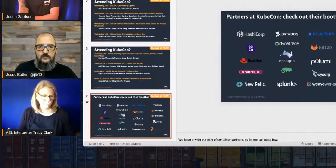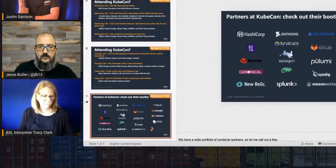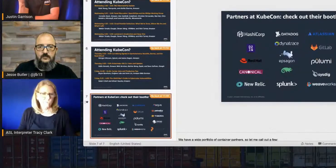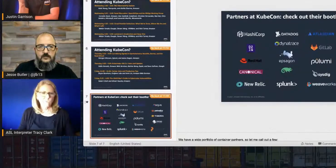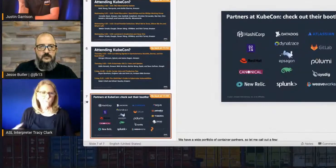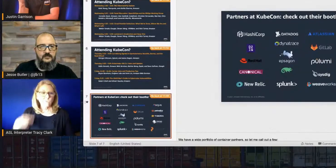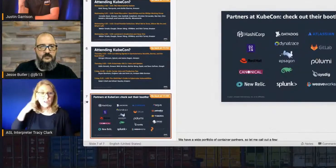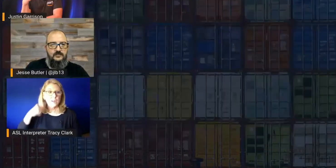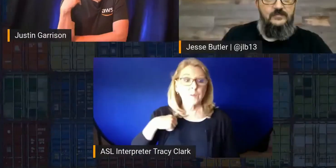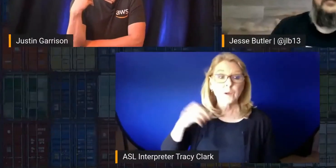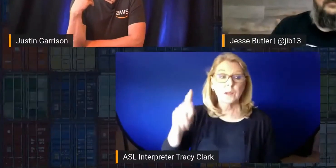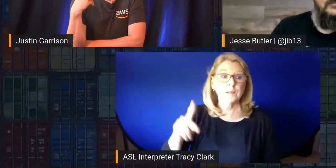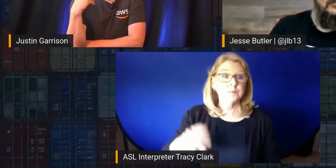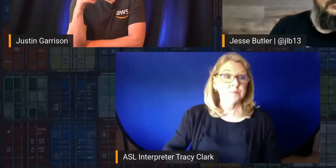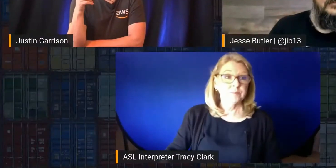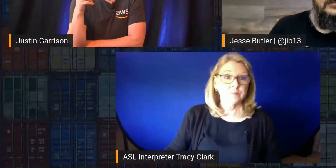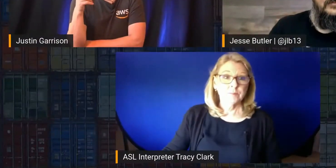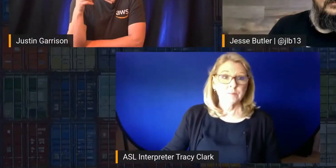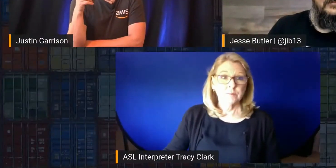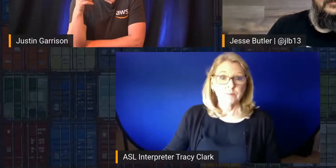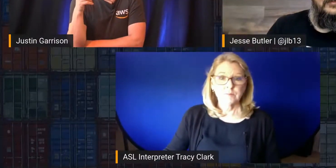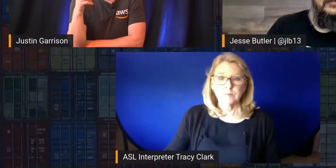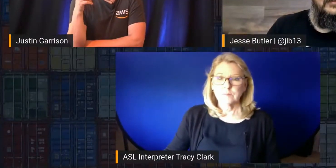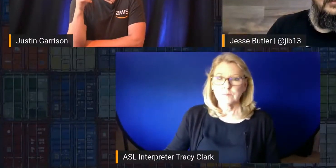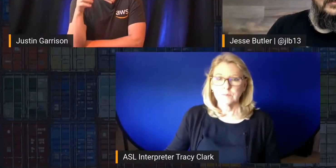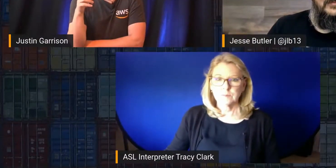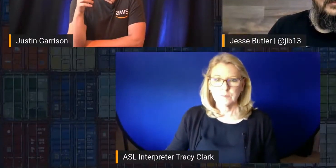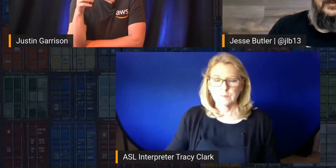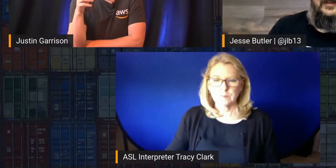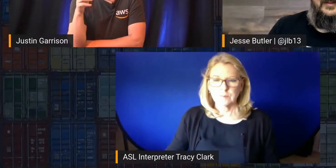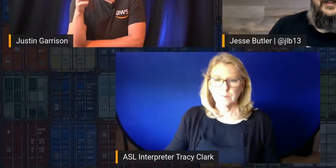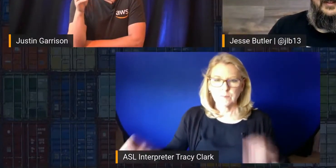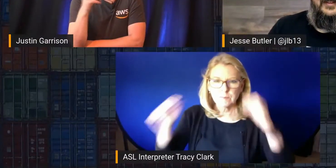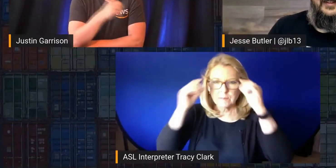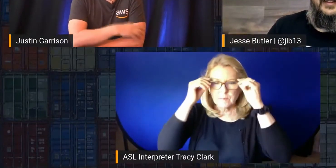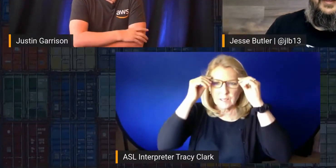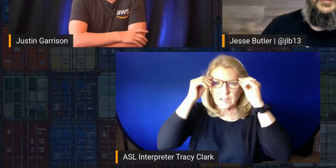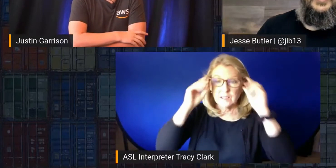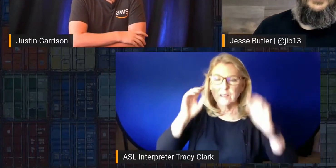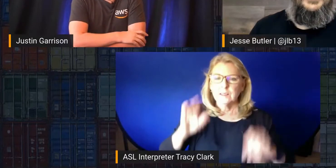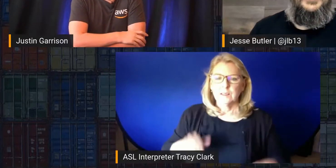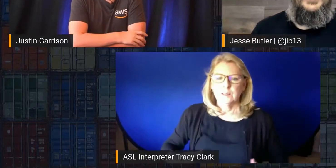You hear me? Are you muted? There you are.